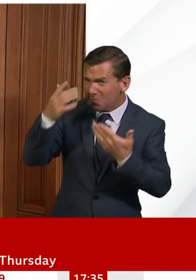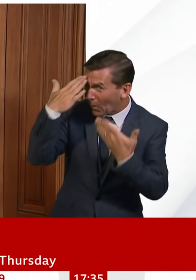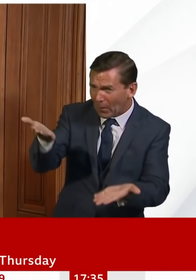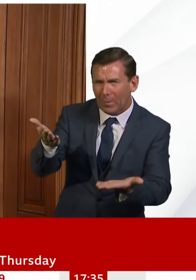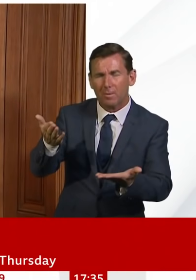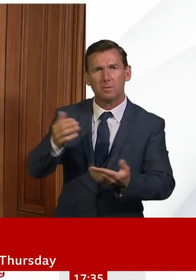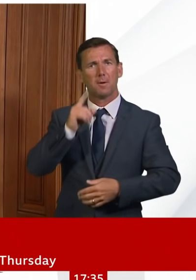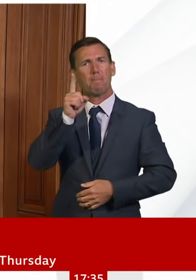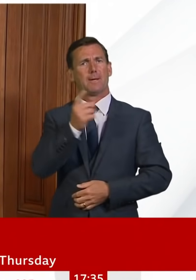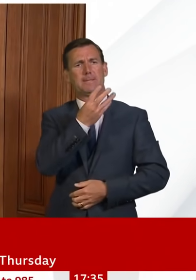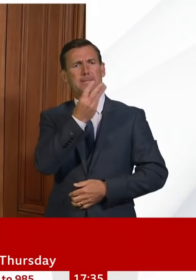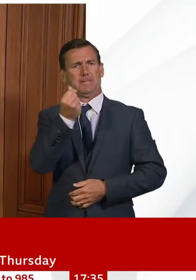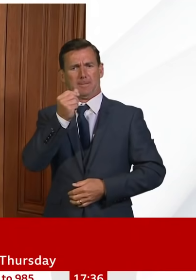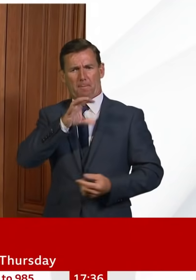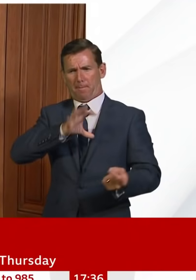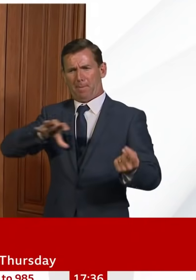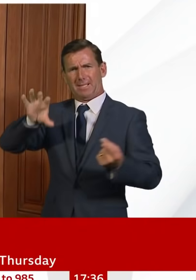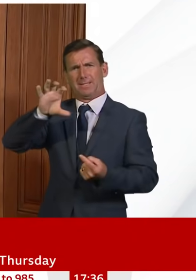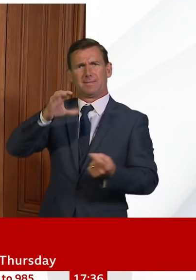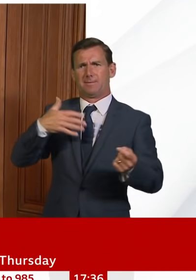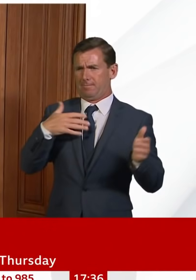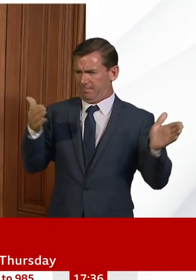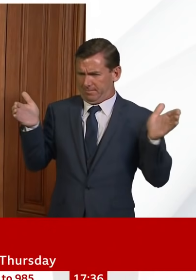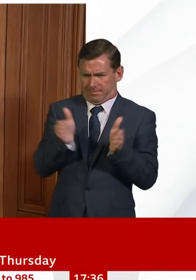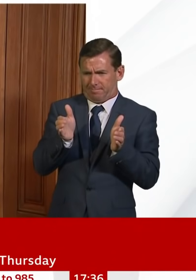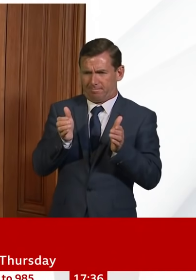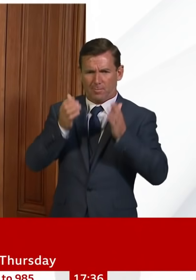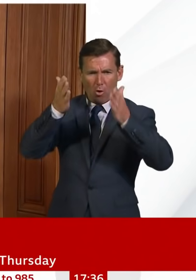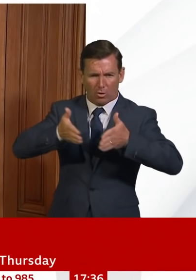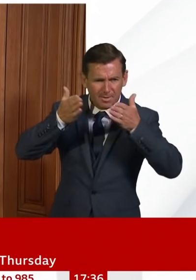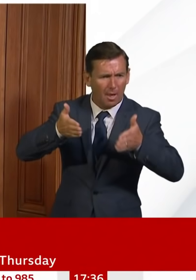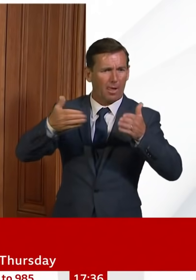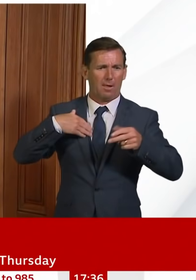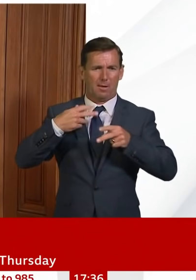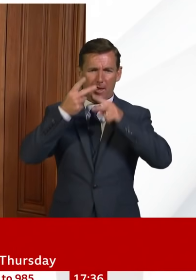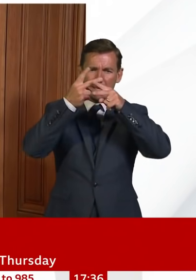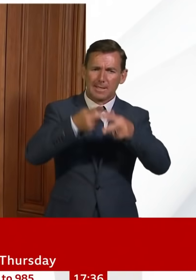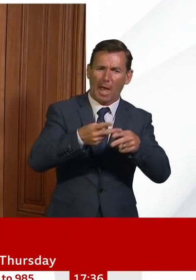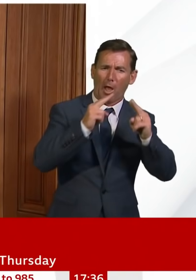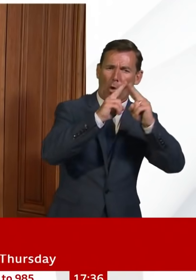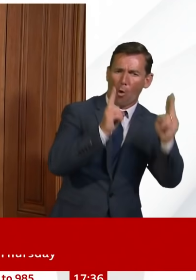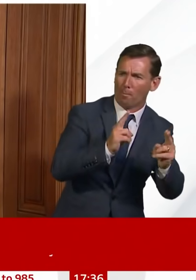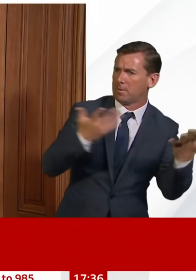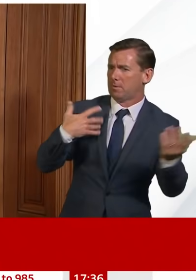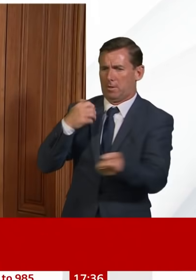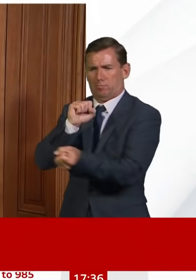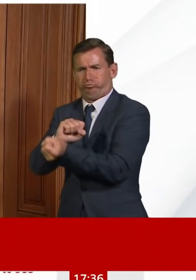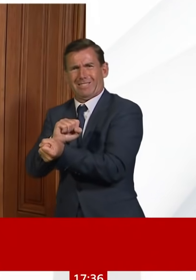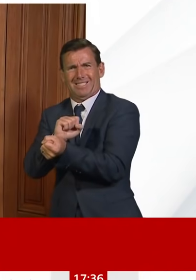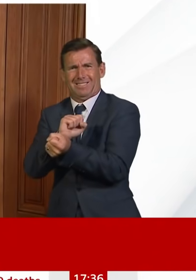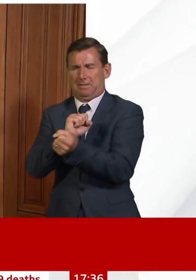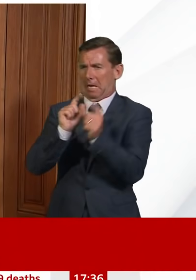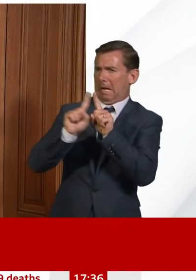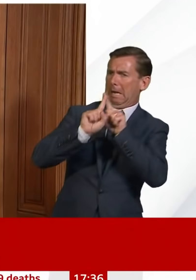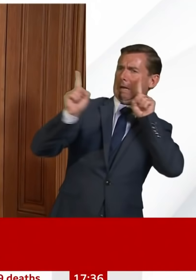distancing isn't possible, particularly closed areas such as in hospitals or in care homes or indeed in prisons, there is a need to go in and do